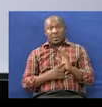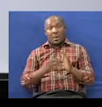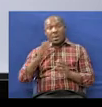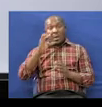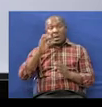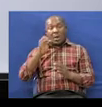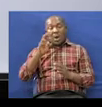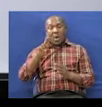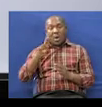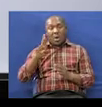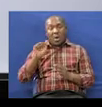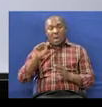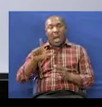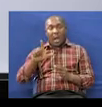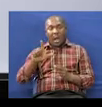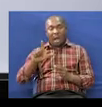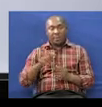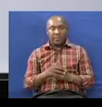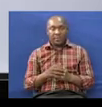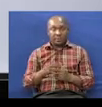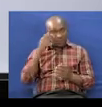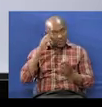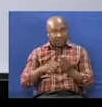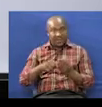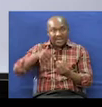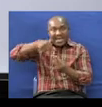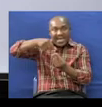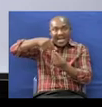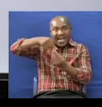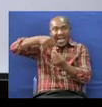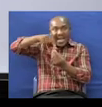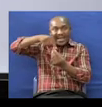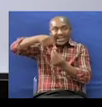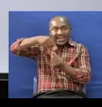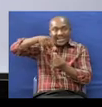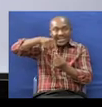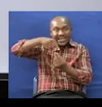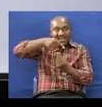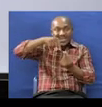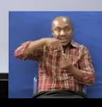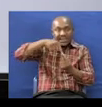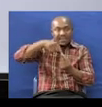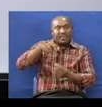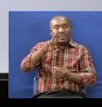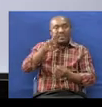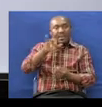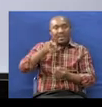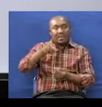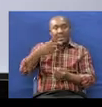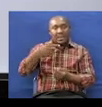This normally has got rings. So its function is to